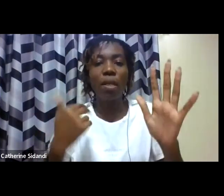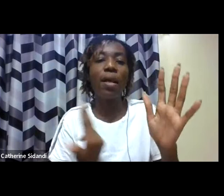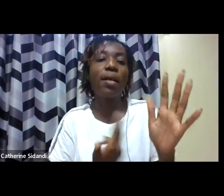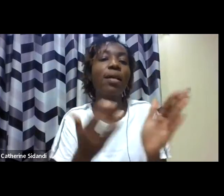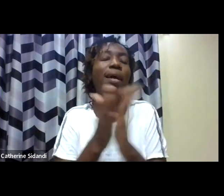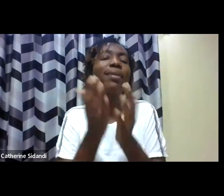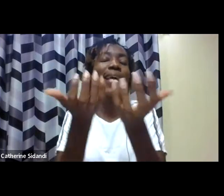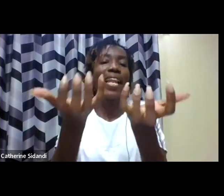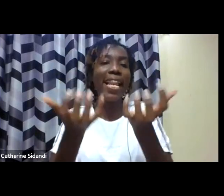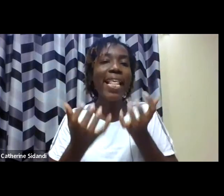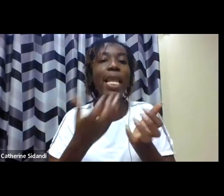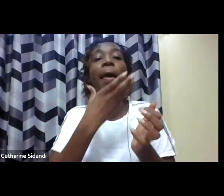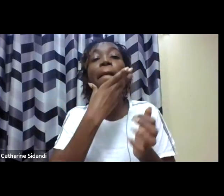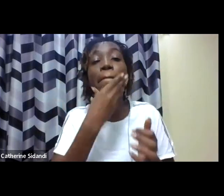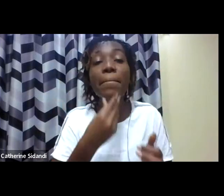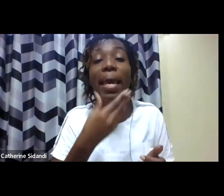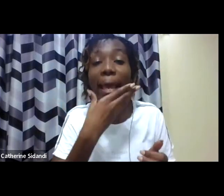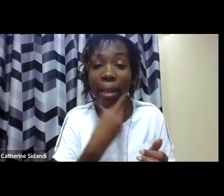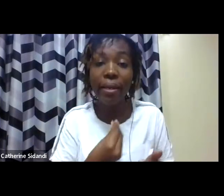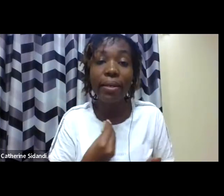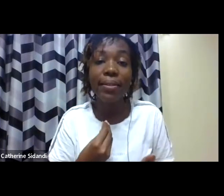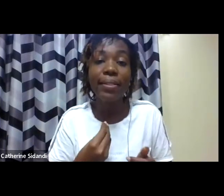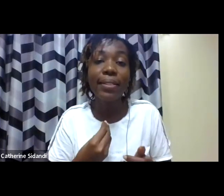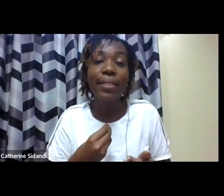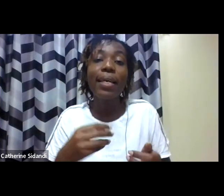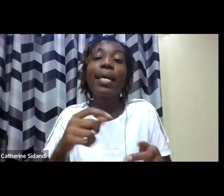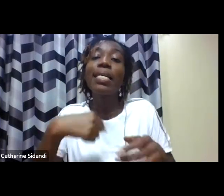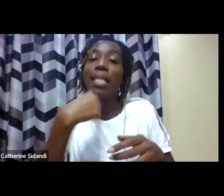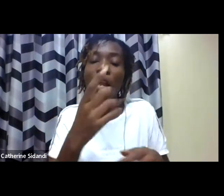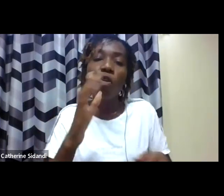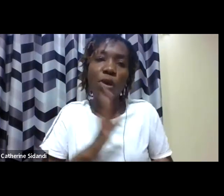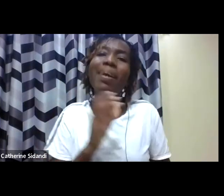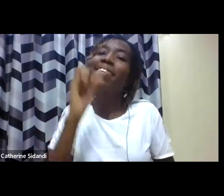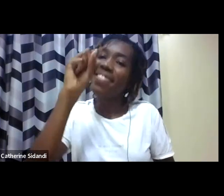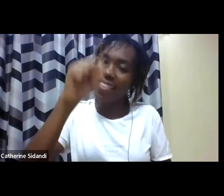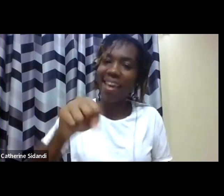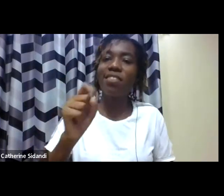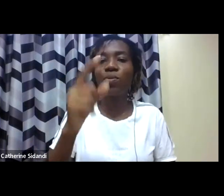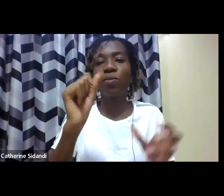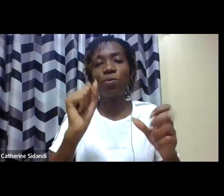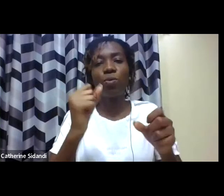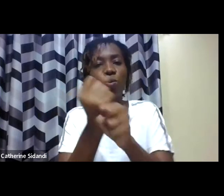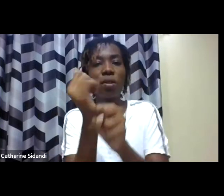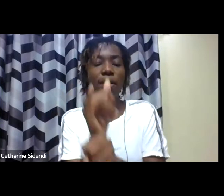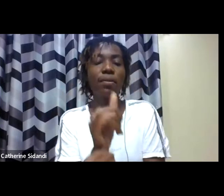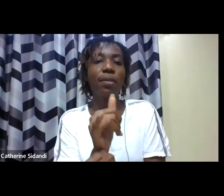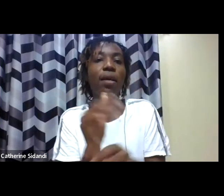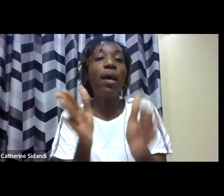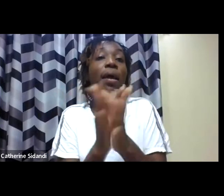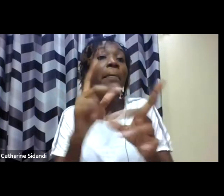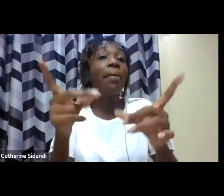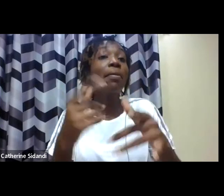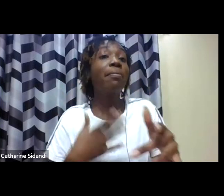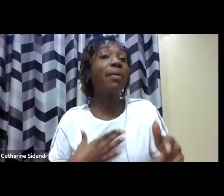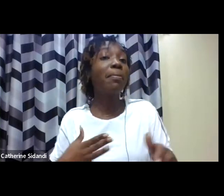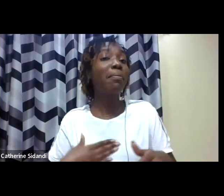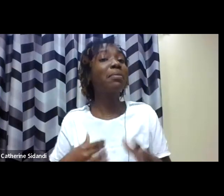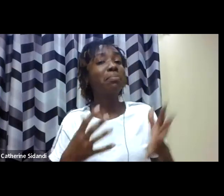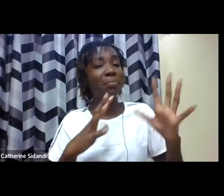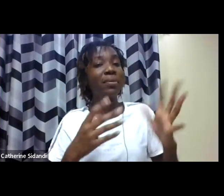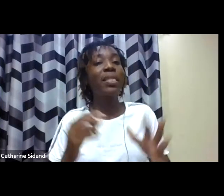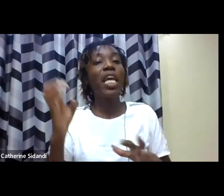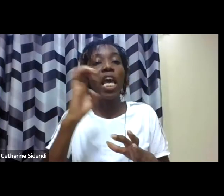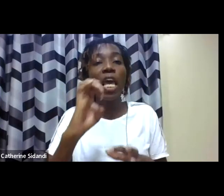men to tell the women, yes, you can do it. On my part, I'm grateful to my husband, Engineer